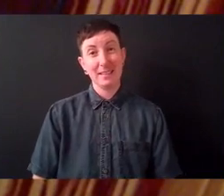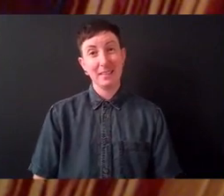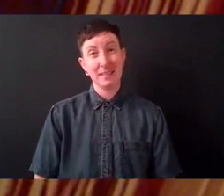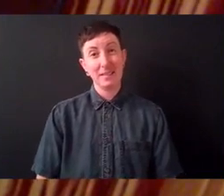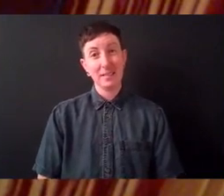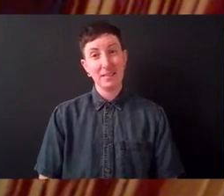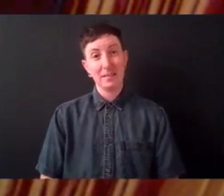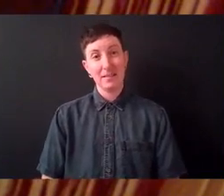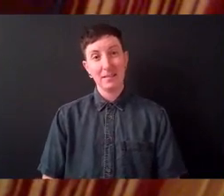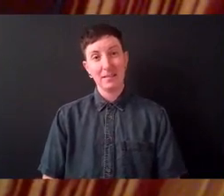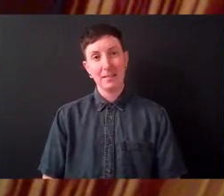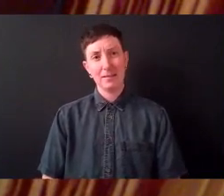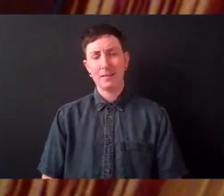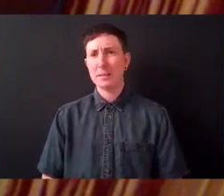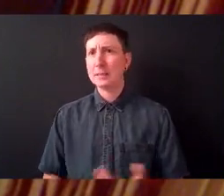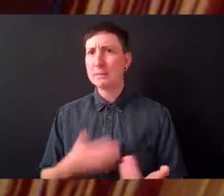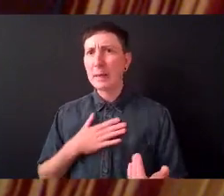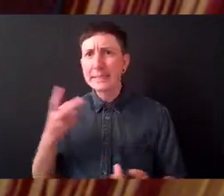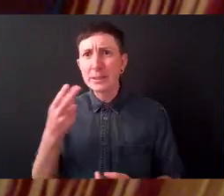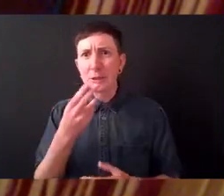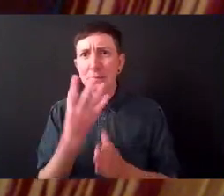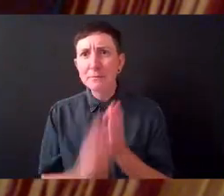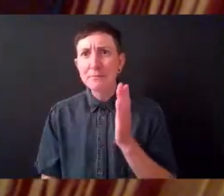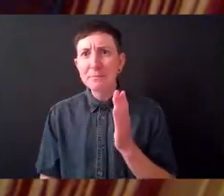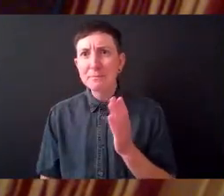Where did I put my scissors?